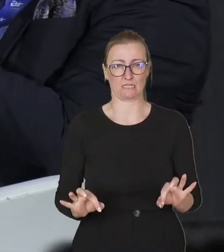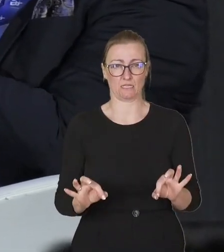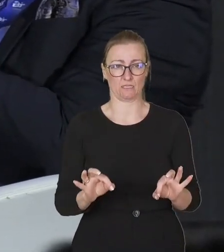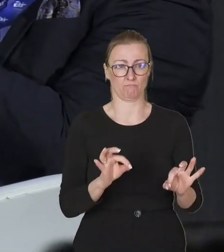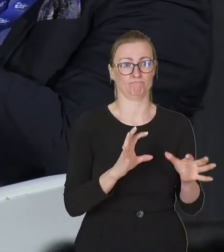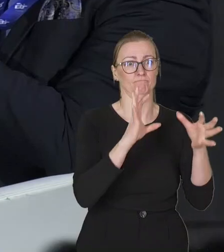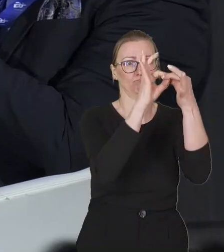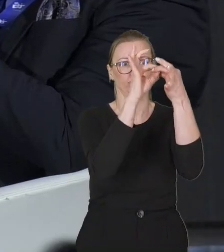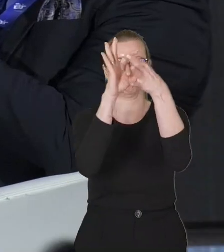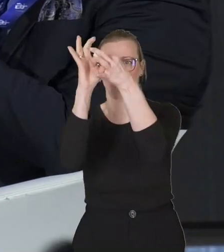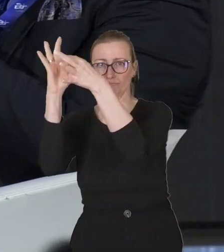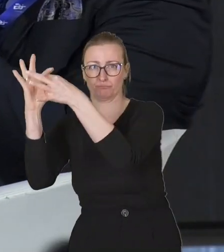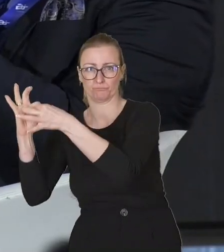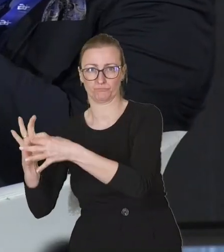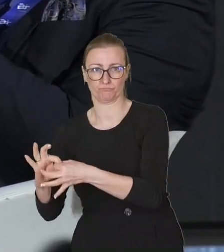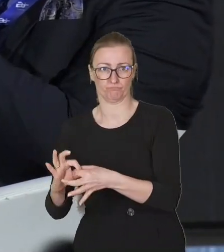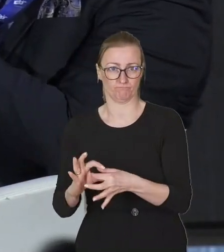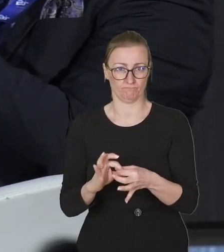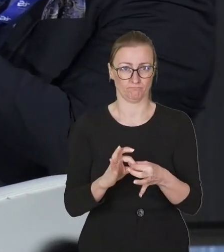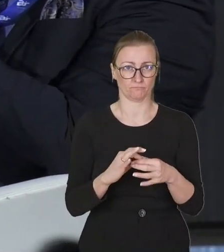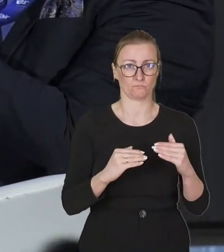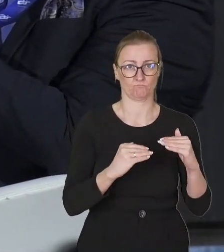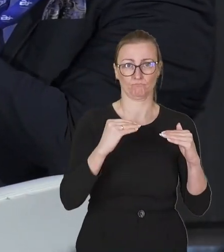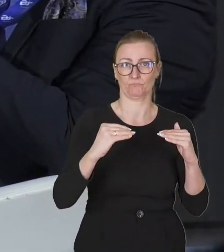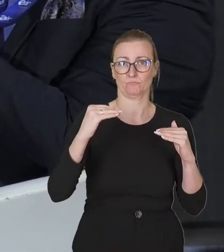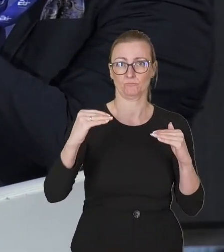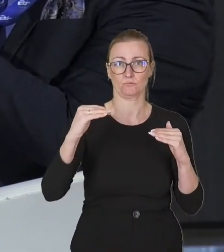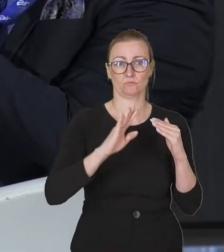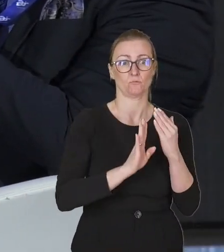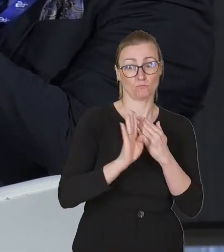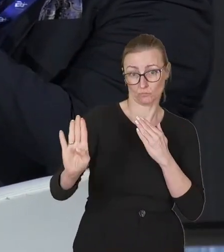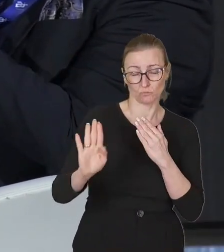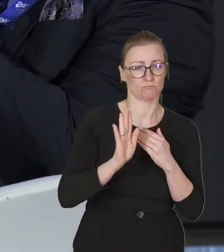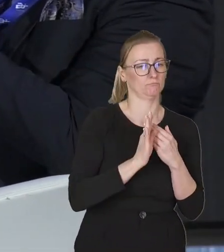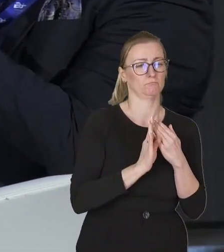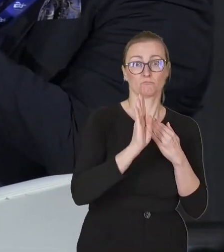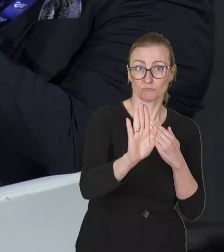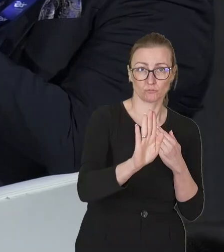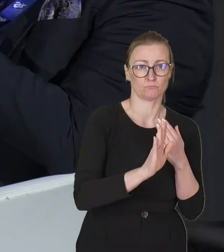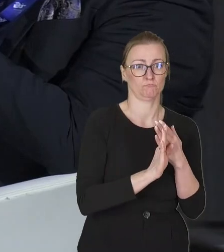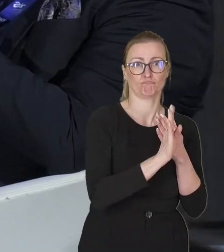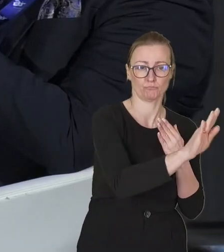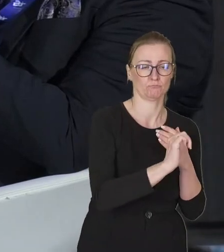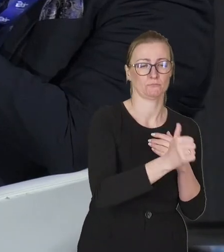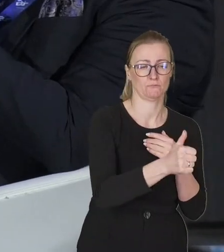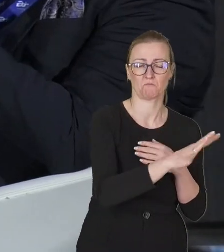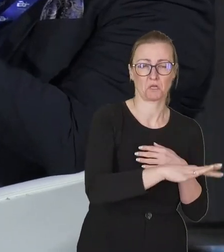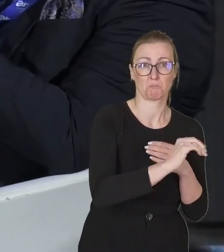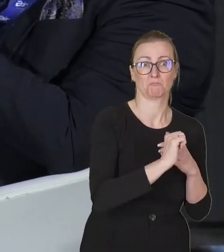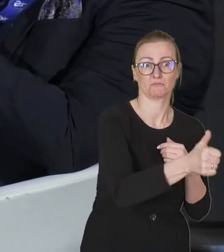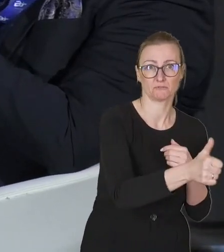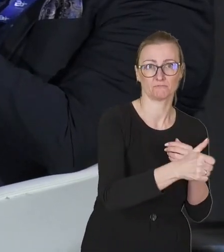isolated policies at the regional level. Now we have total defragmentalization,